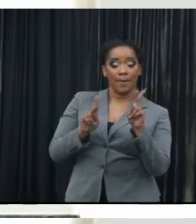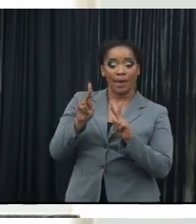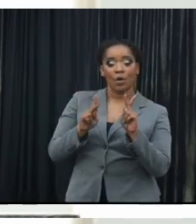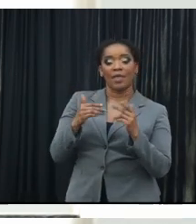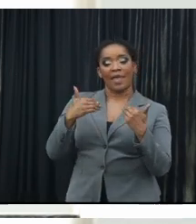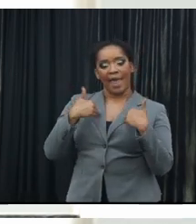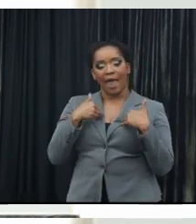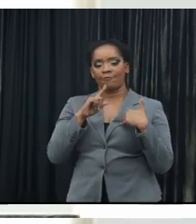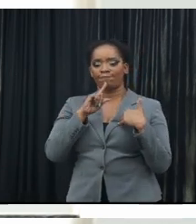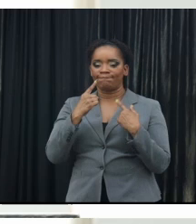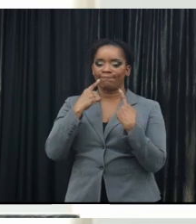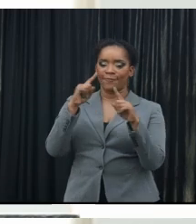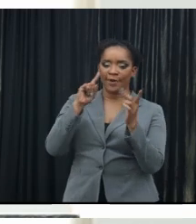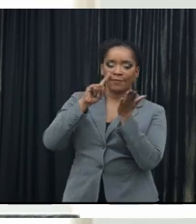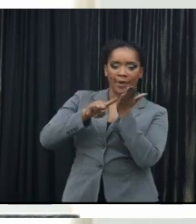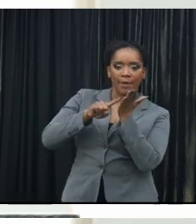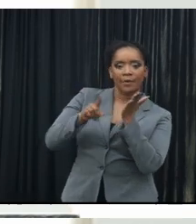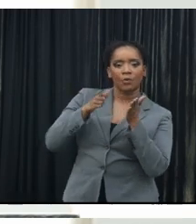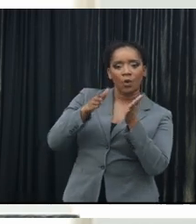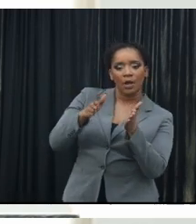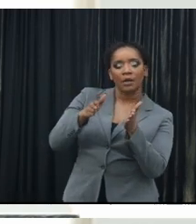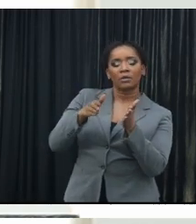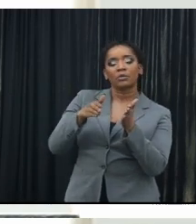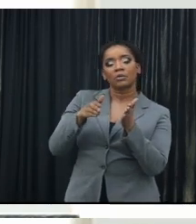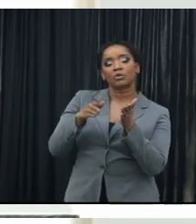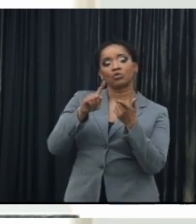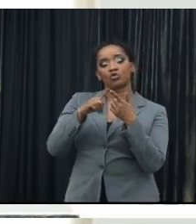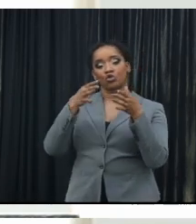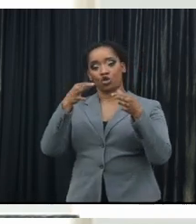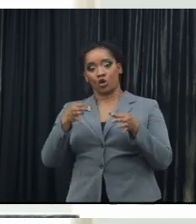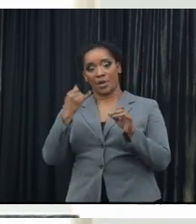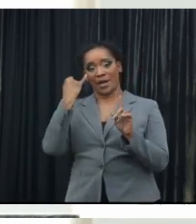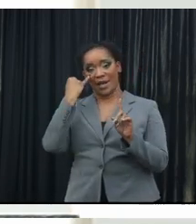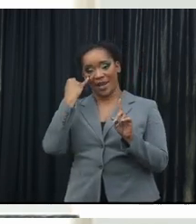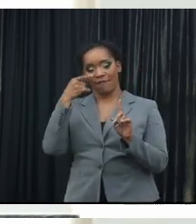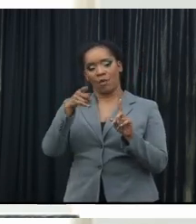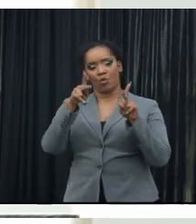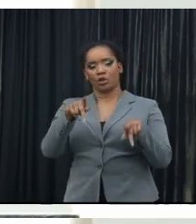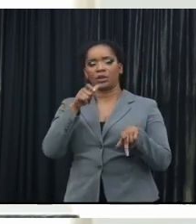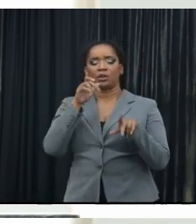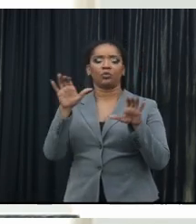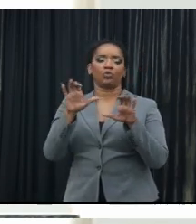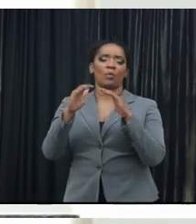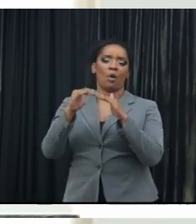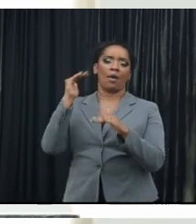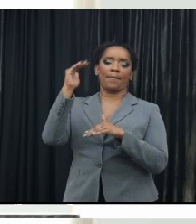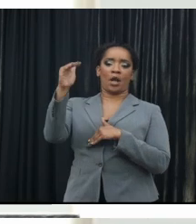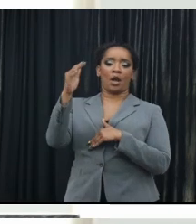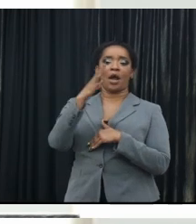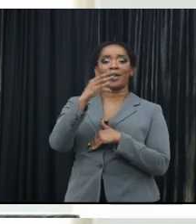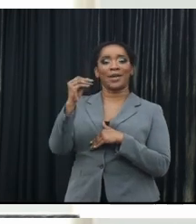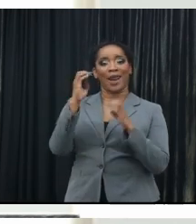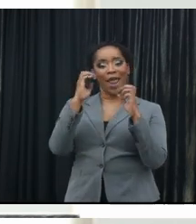investigative mechanism by management to determine if somebody is going too far, versus educating them about